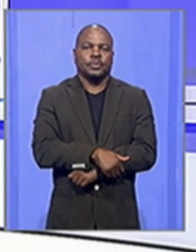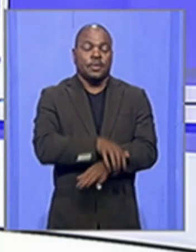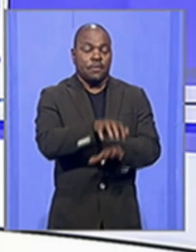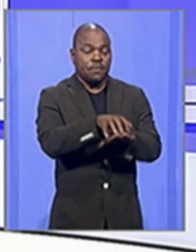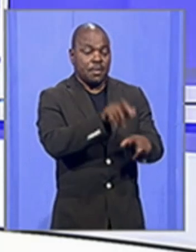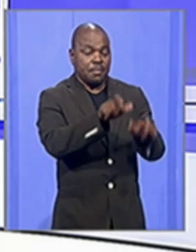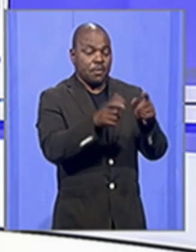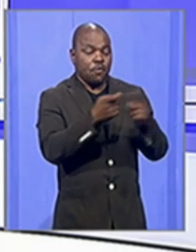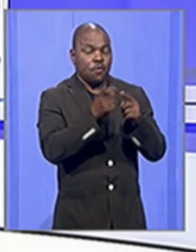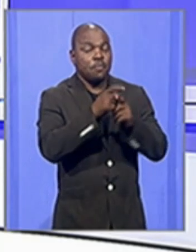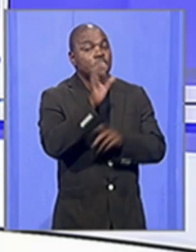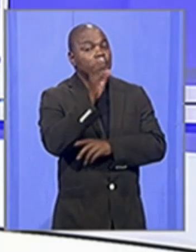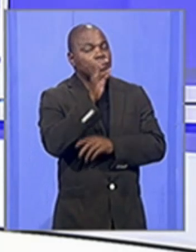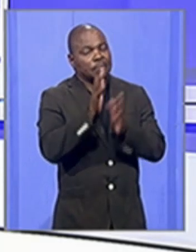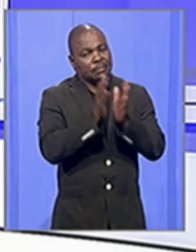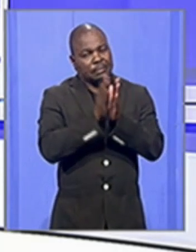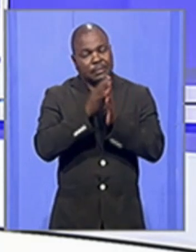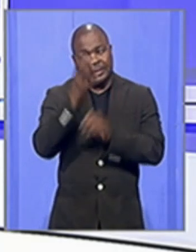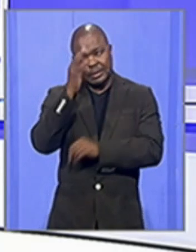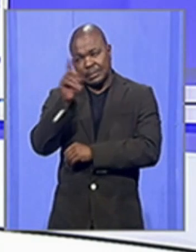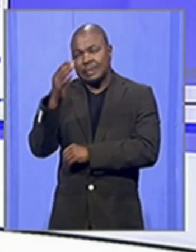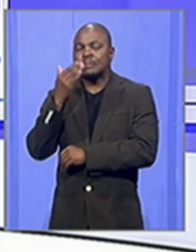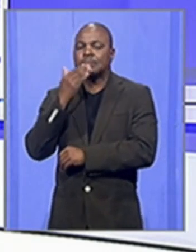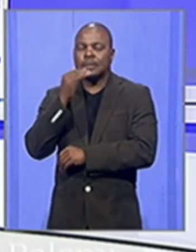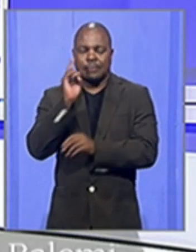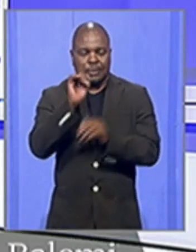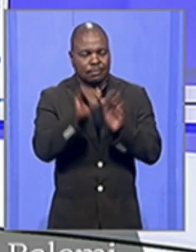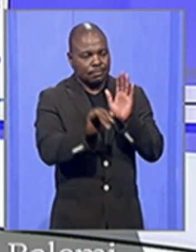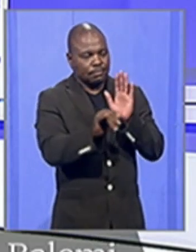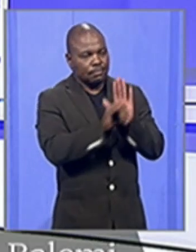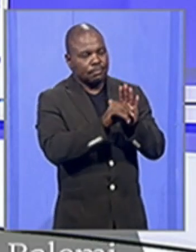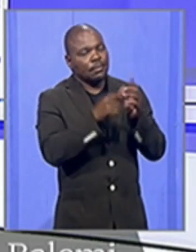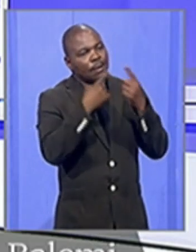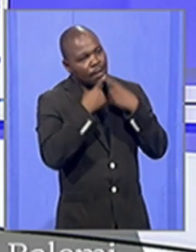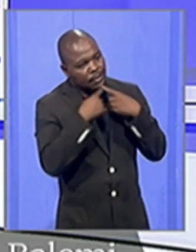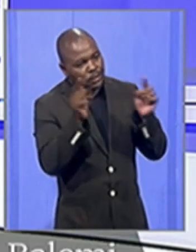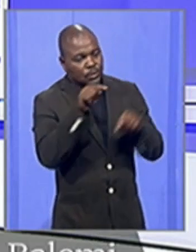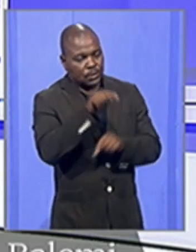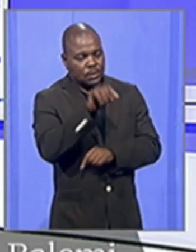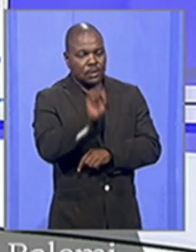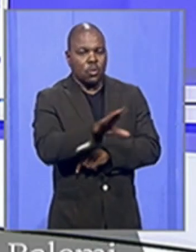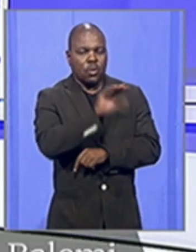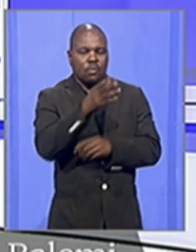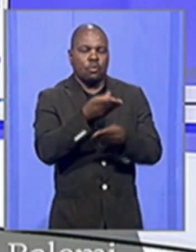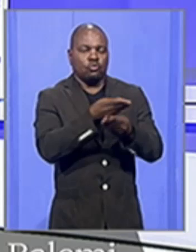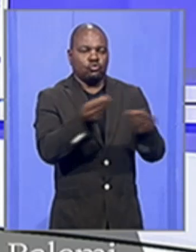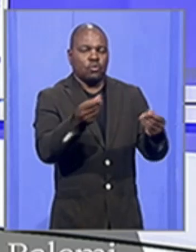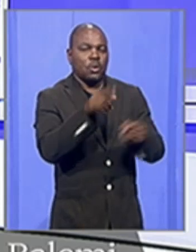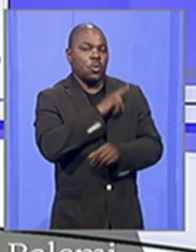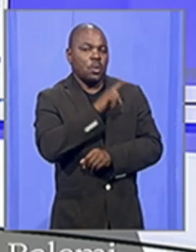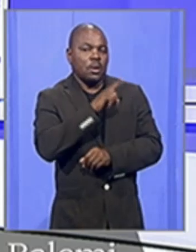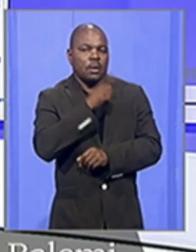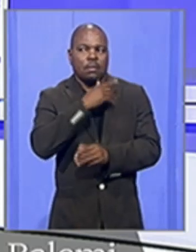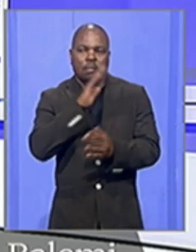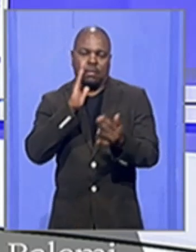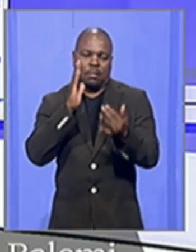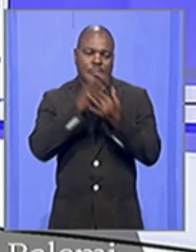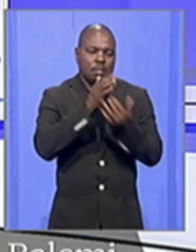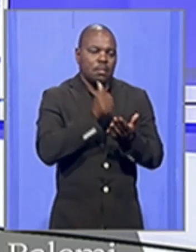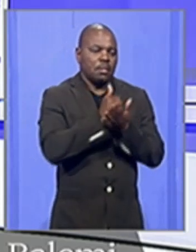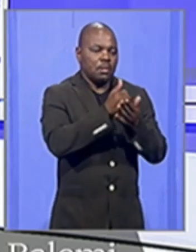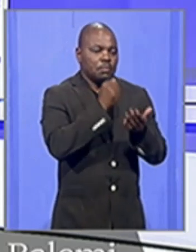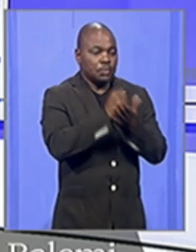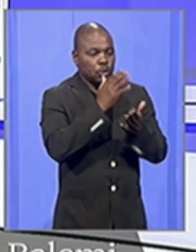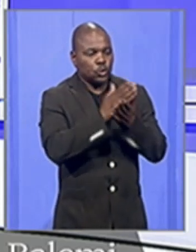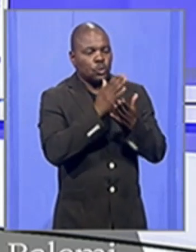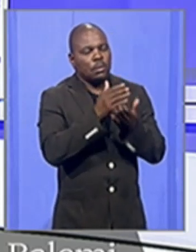Balemirui kwa Free State ba ikuela go puso go supa fa naga e padimotswe ke komelelo ka tsholofelo ya go rebolelwa namolo ya go samagana le